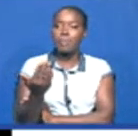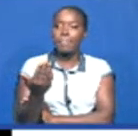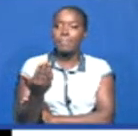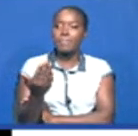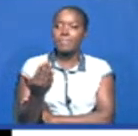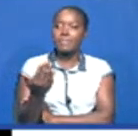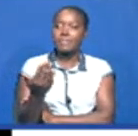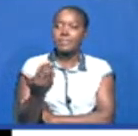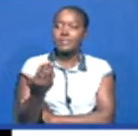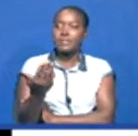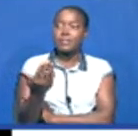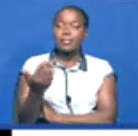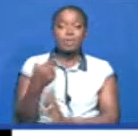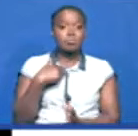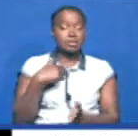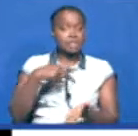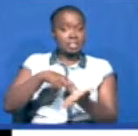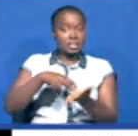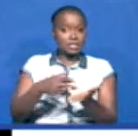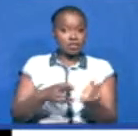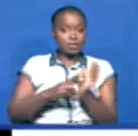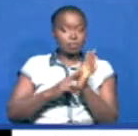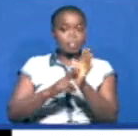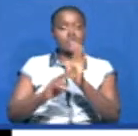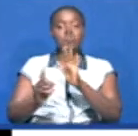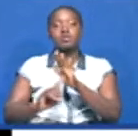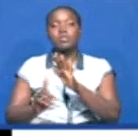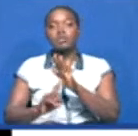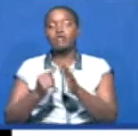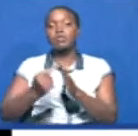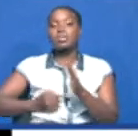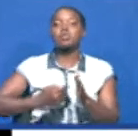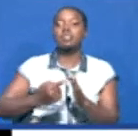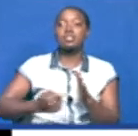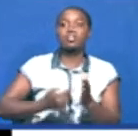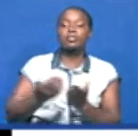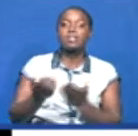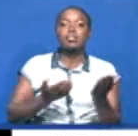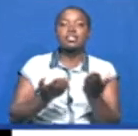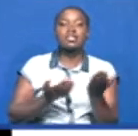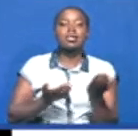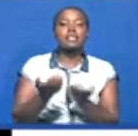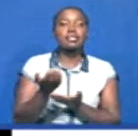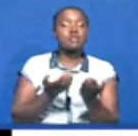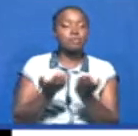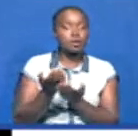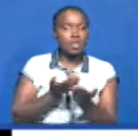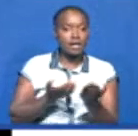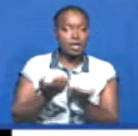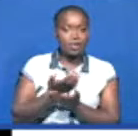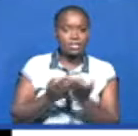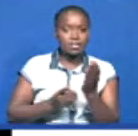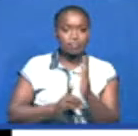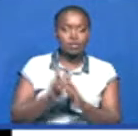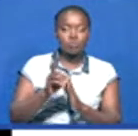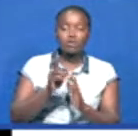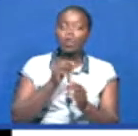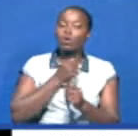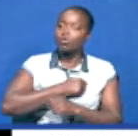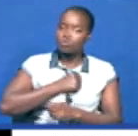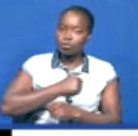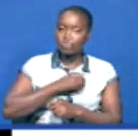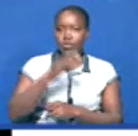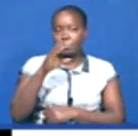I stand here to represent the Ministry of Industrialization, Trade and Enterprise Development. First, apologies from the Cabinet